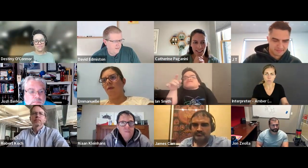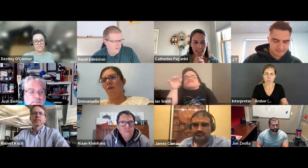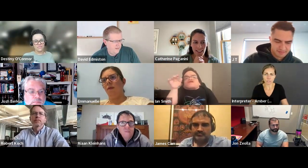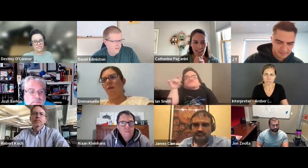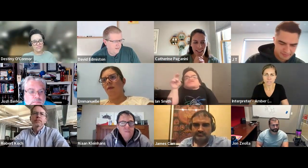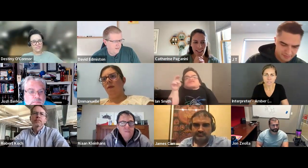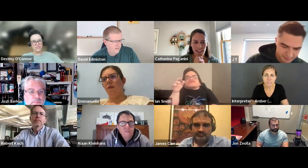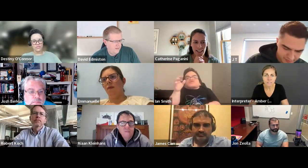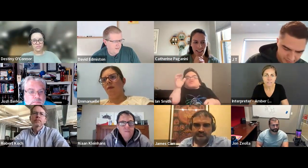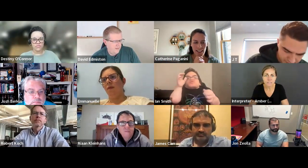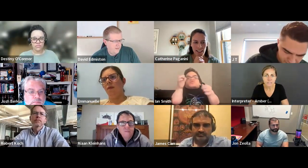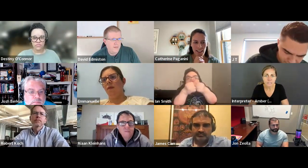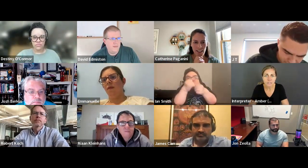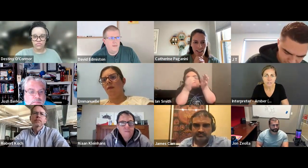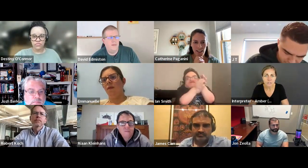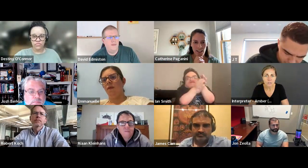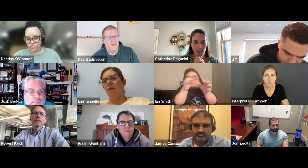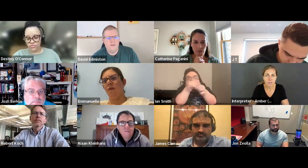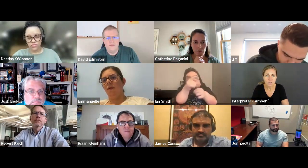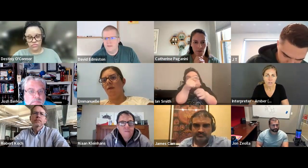So question.